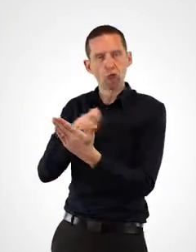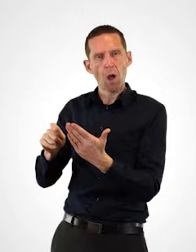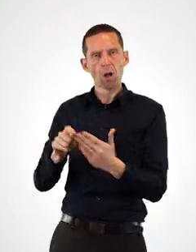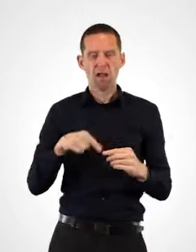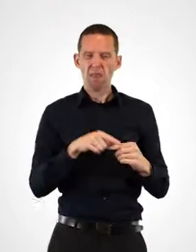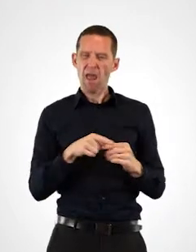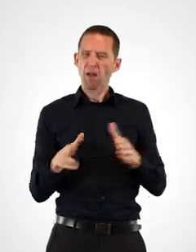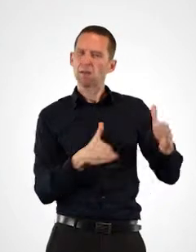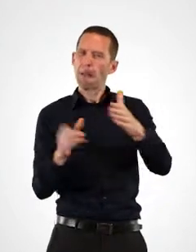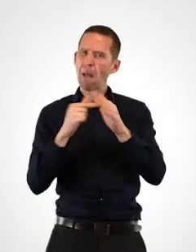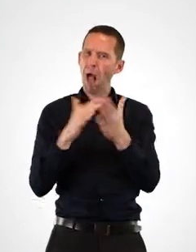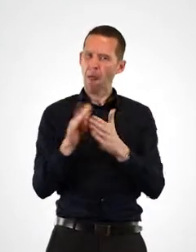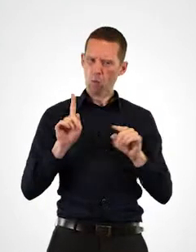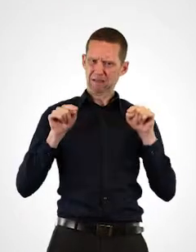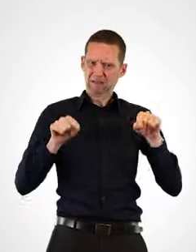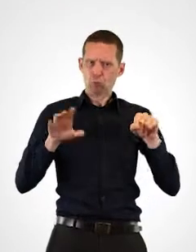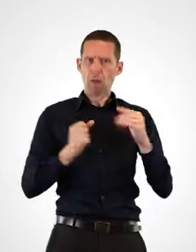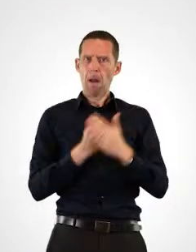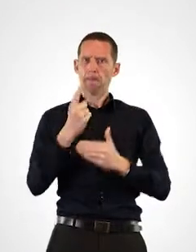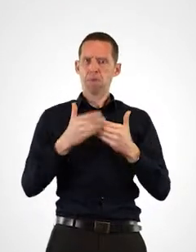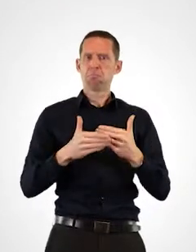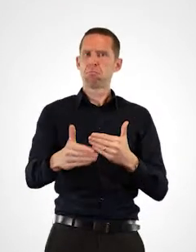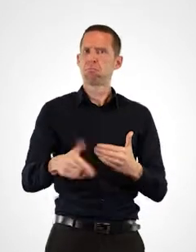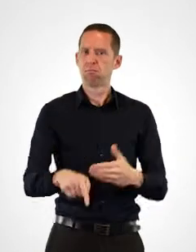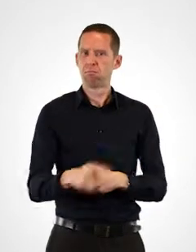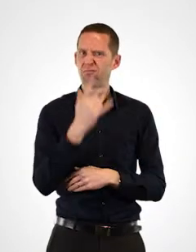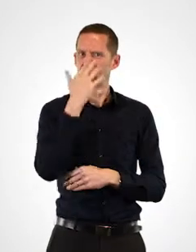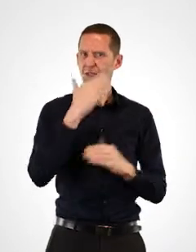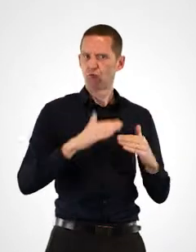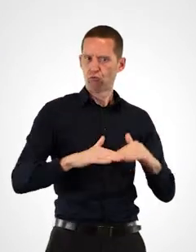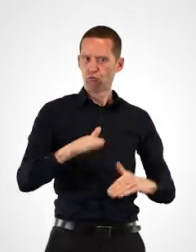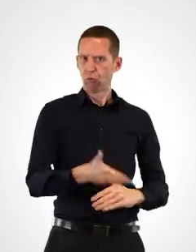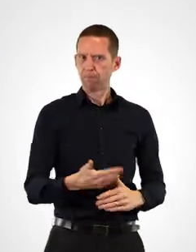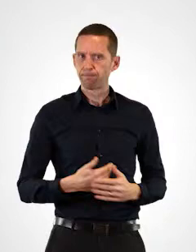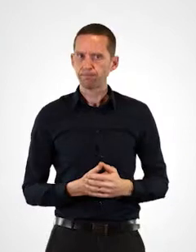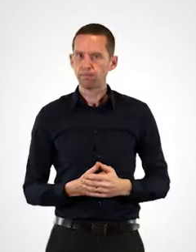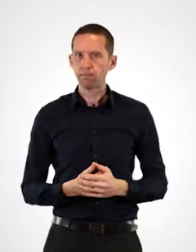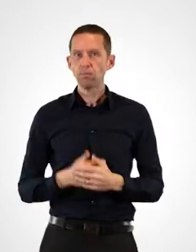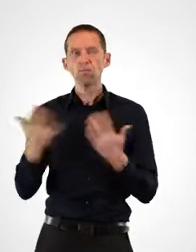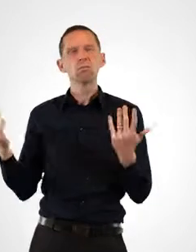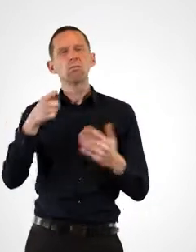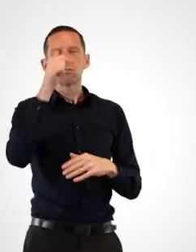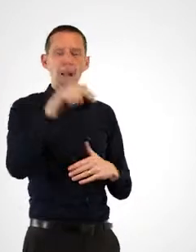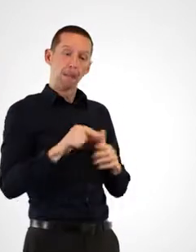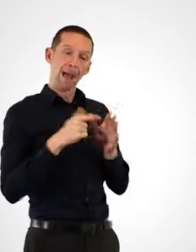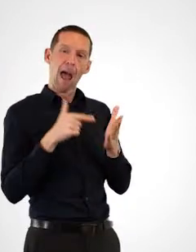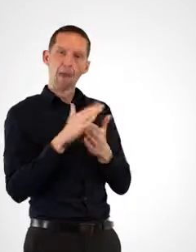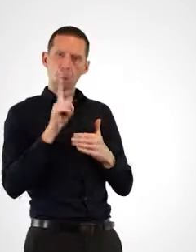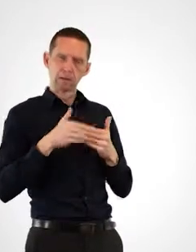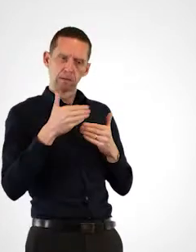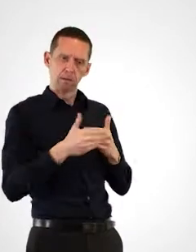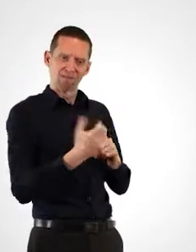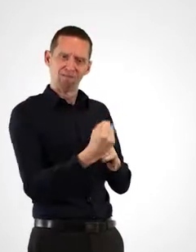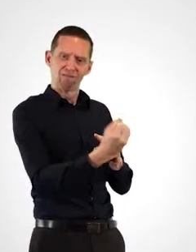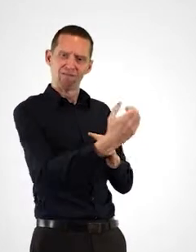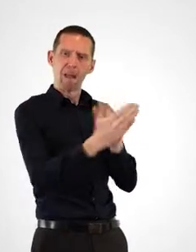path look like? What needs to be going on during those years? If you also think about that path, it's like, what are the mile markers? What are the